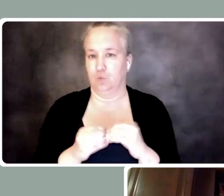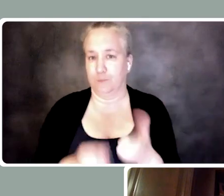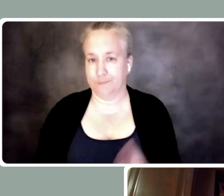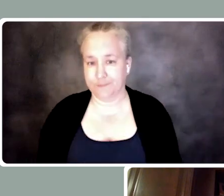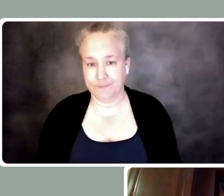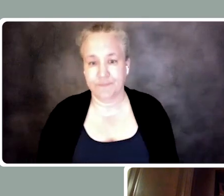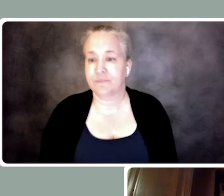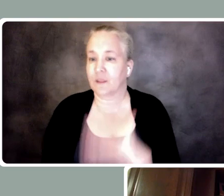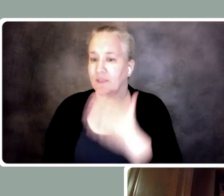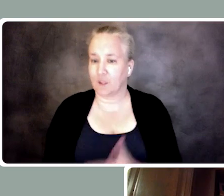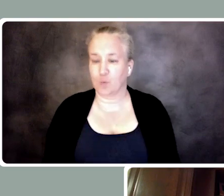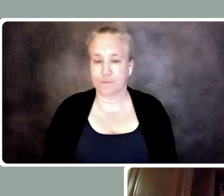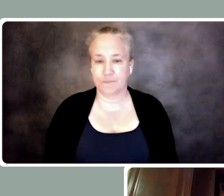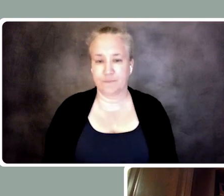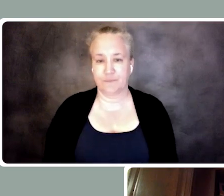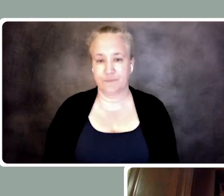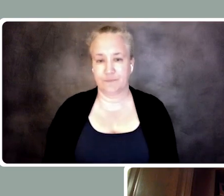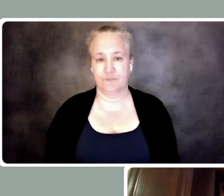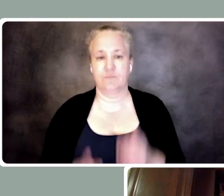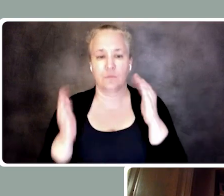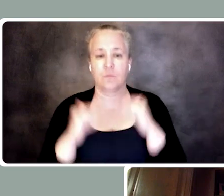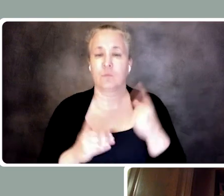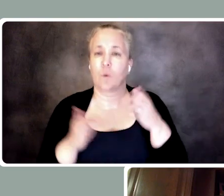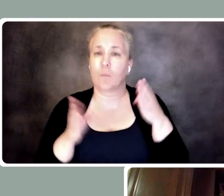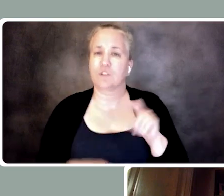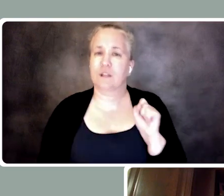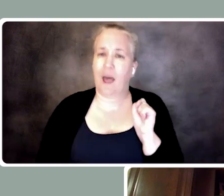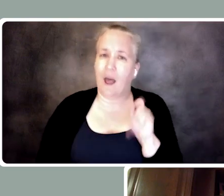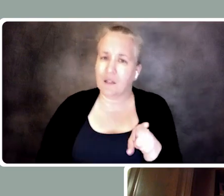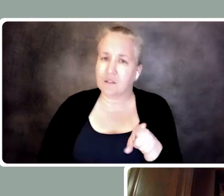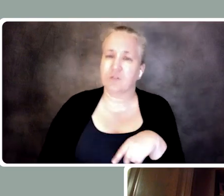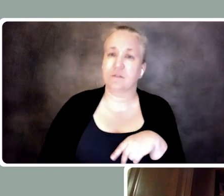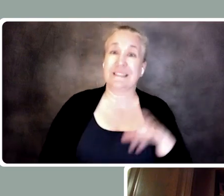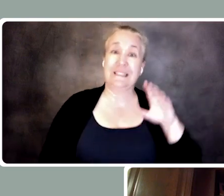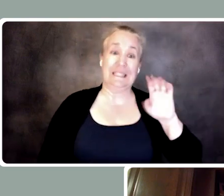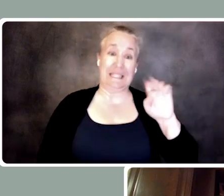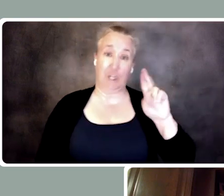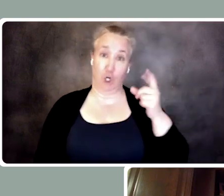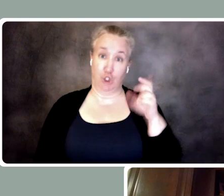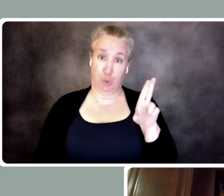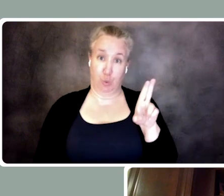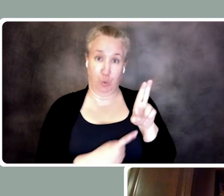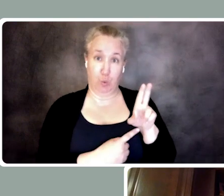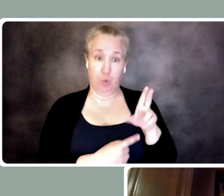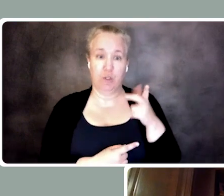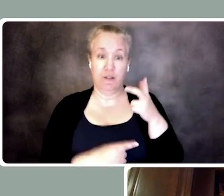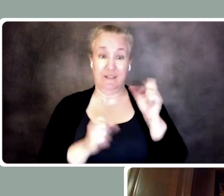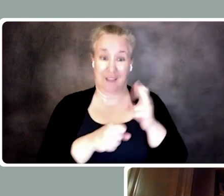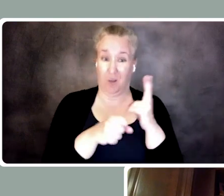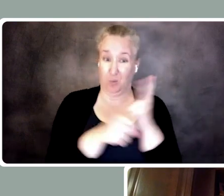Thank you. And then one person is asking whether Enhertu can be taken with